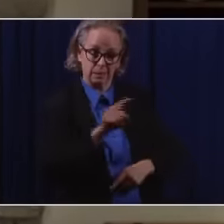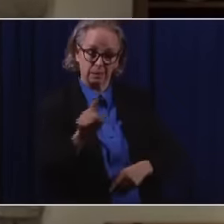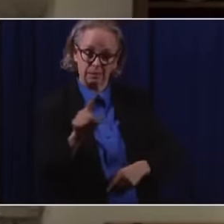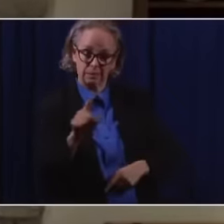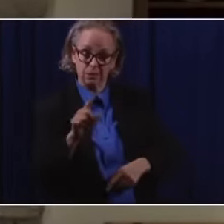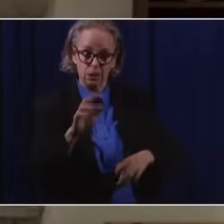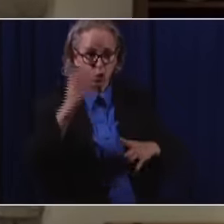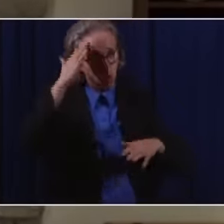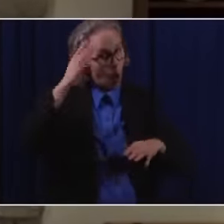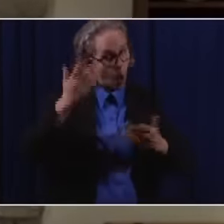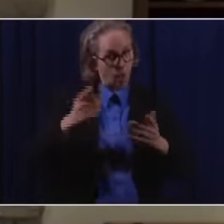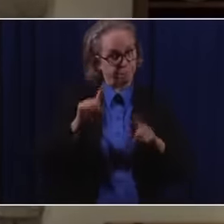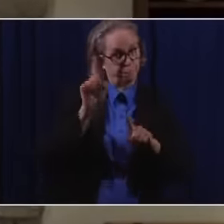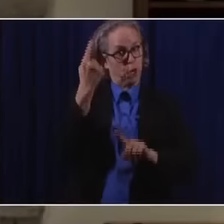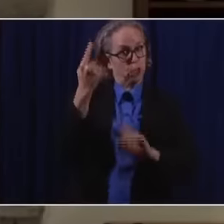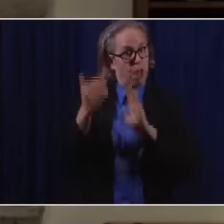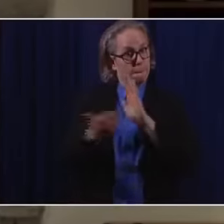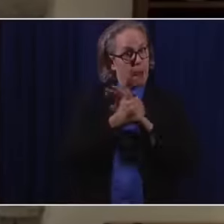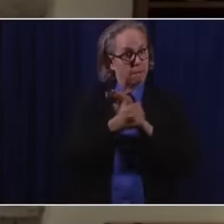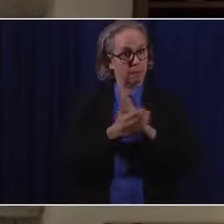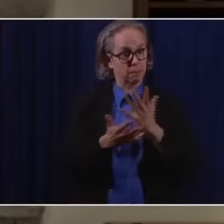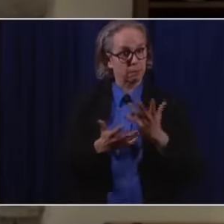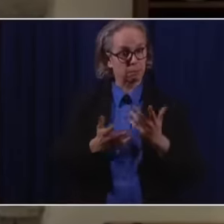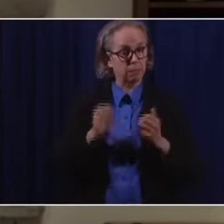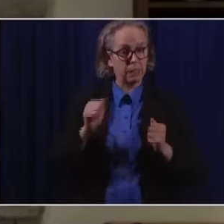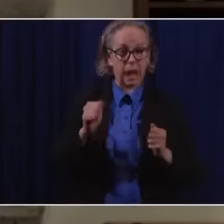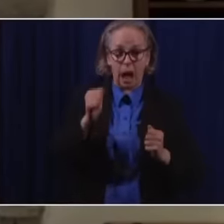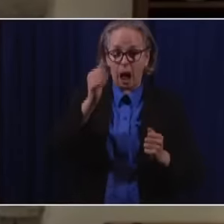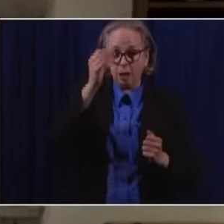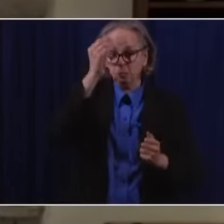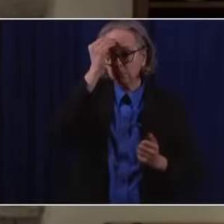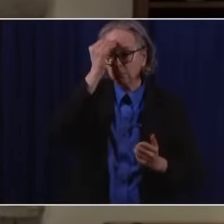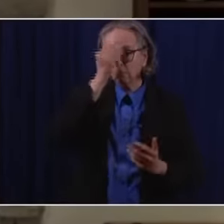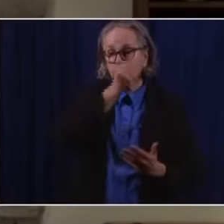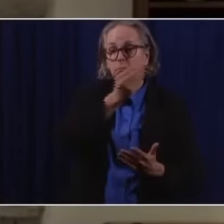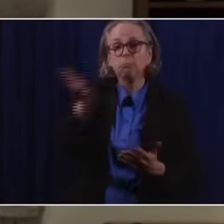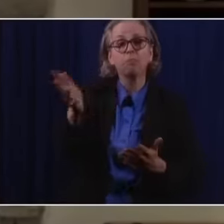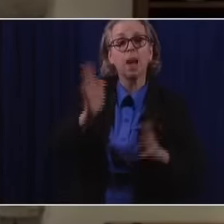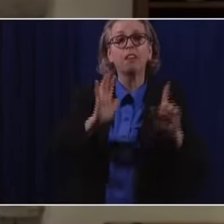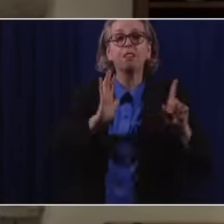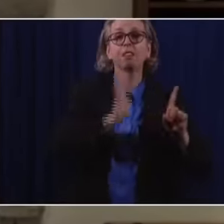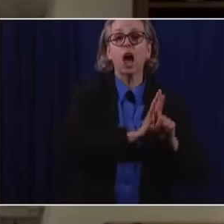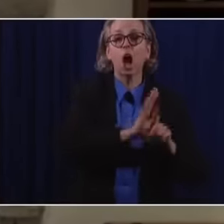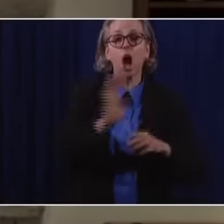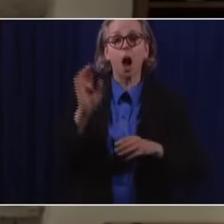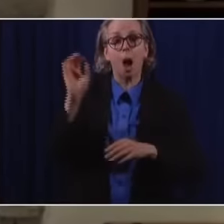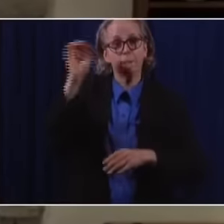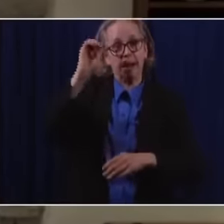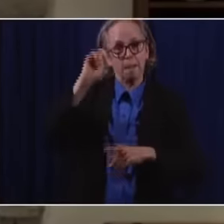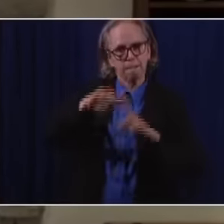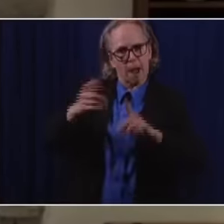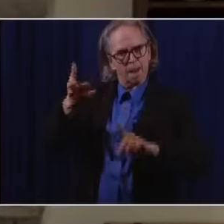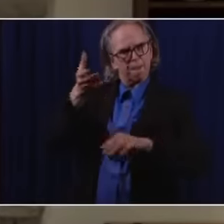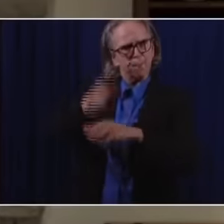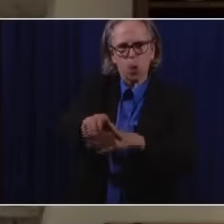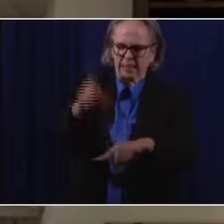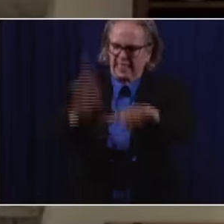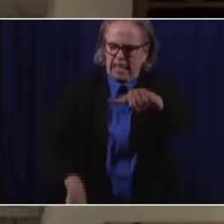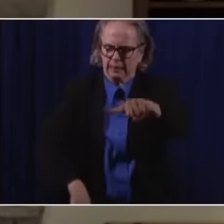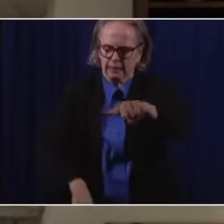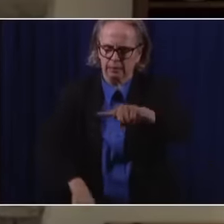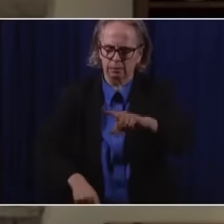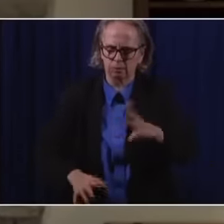think. Employees have an equal right to do whatever they want to do. And so, but no one can condition a